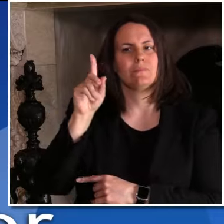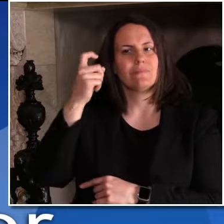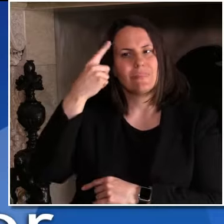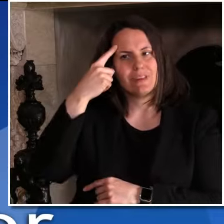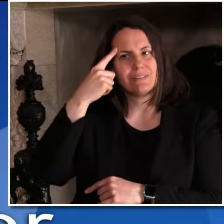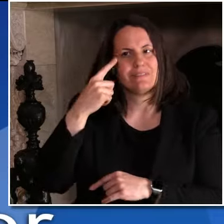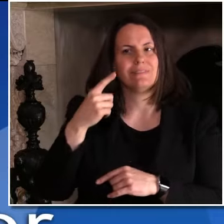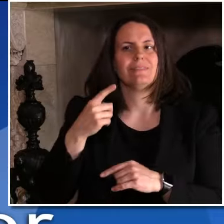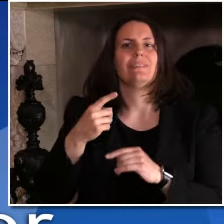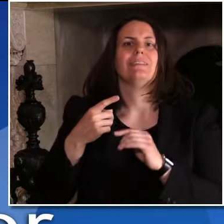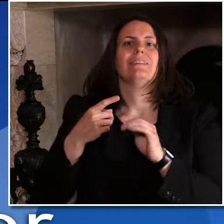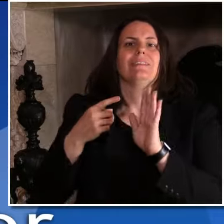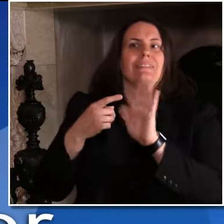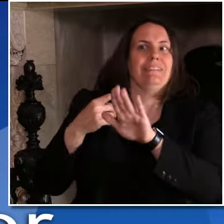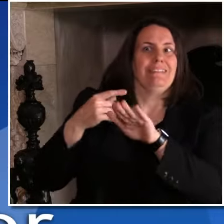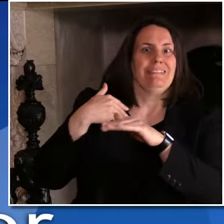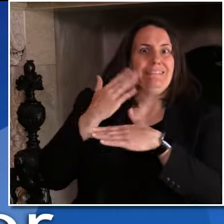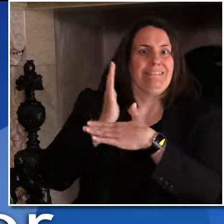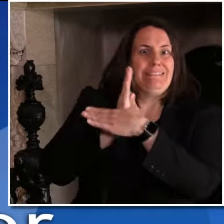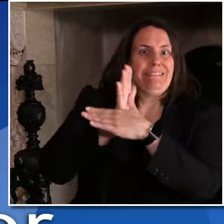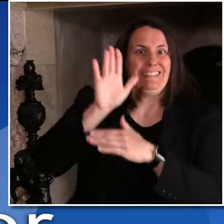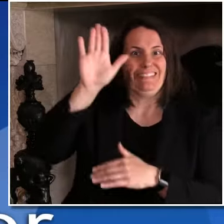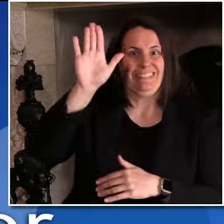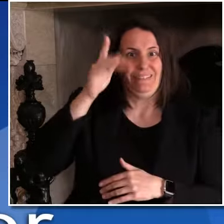do my quick question? Go ahead.